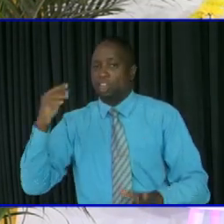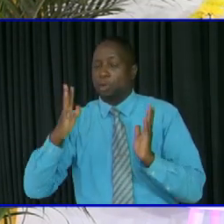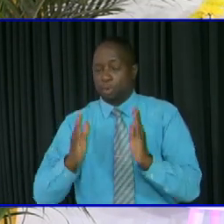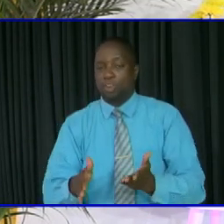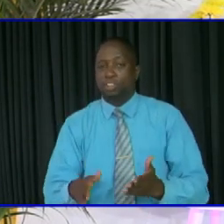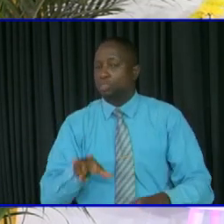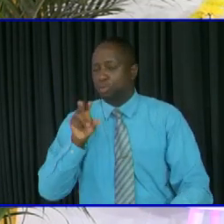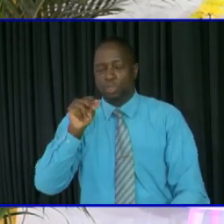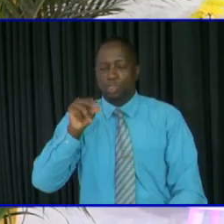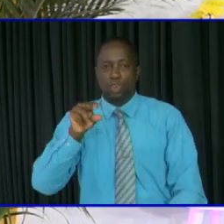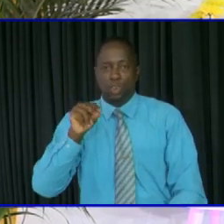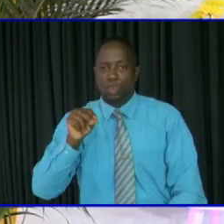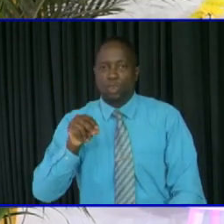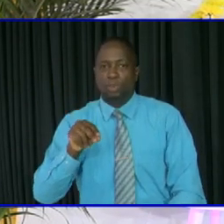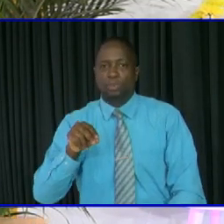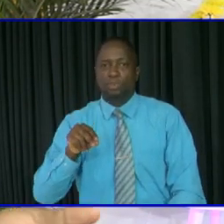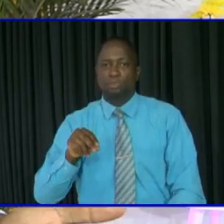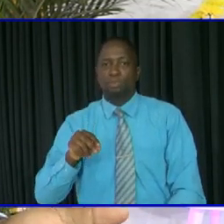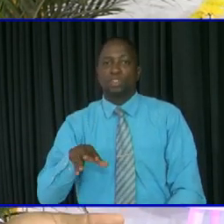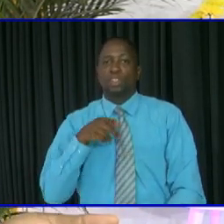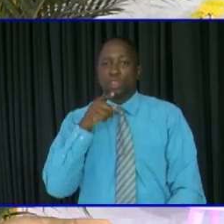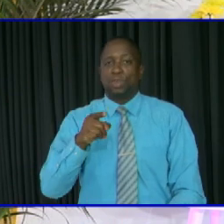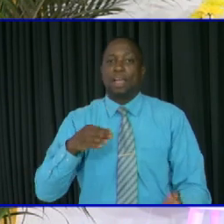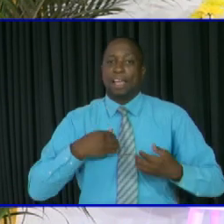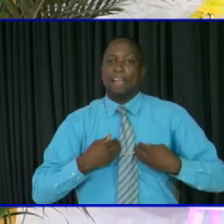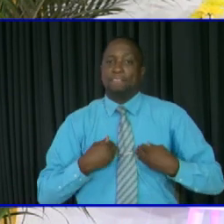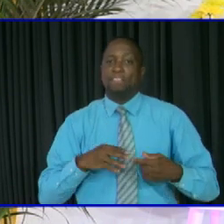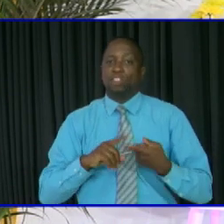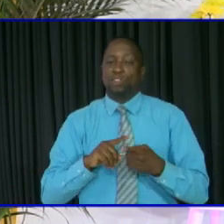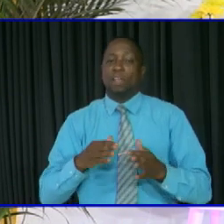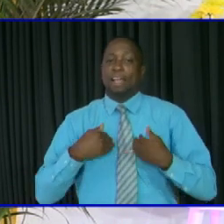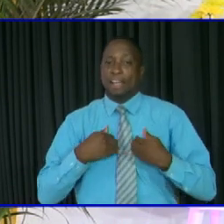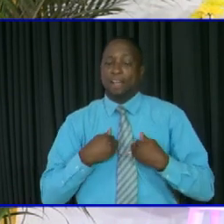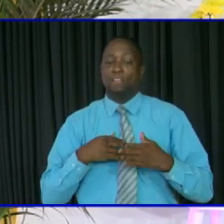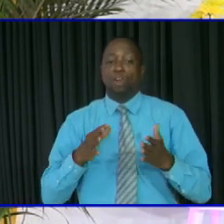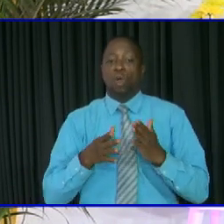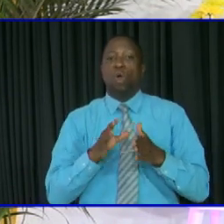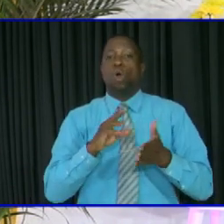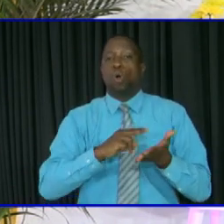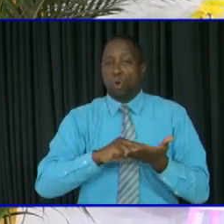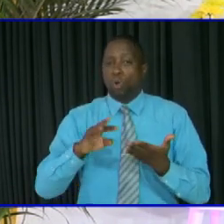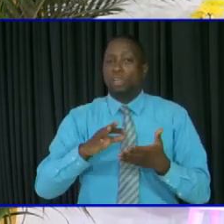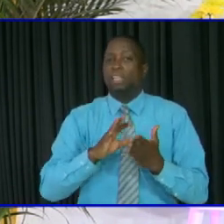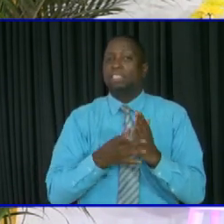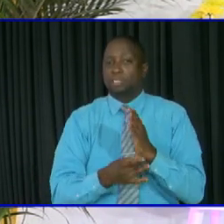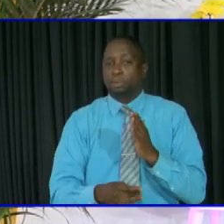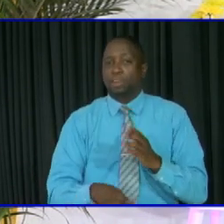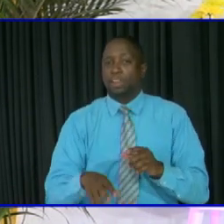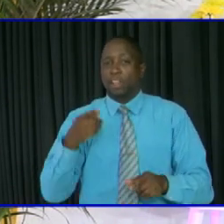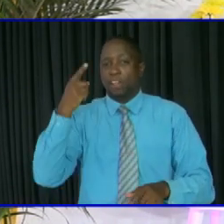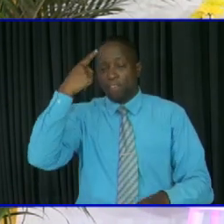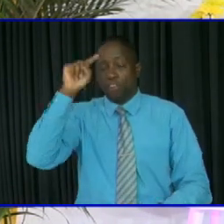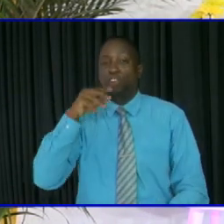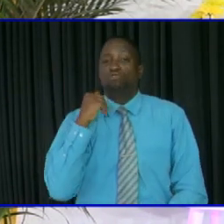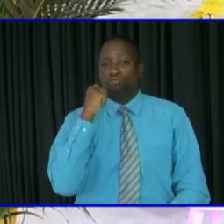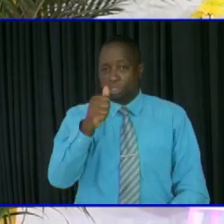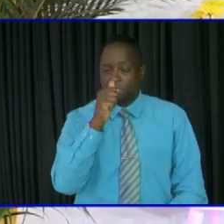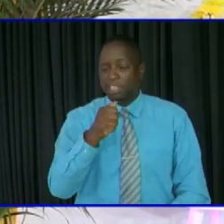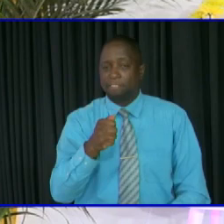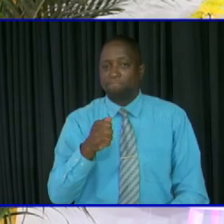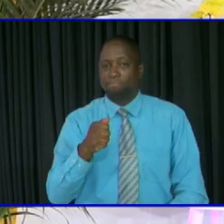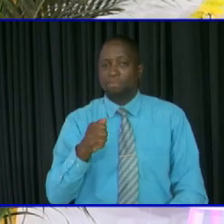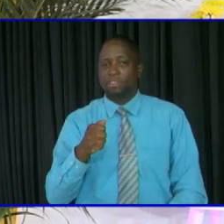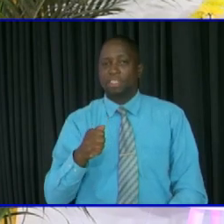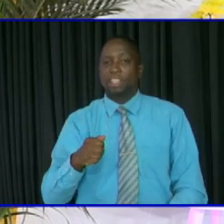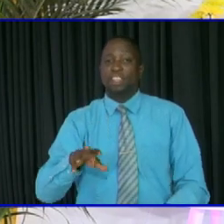to grow, or you have no commitment, no connection to him. You should understand that